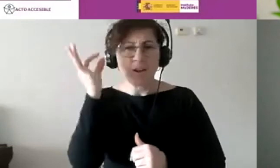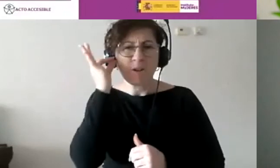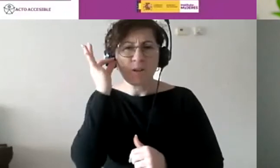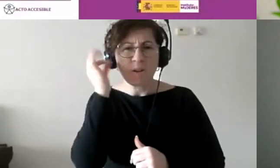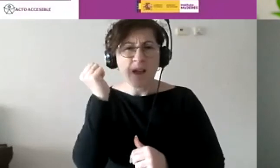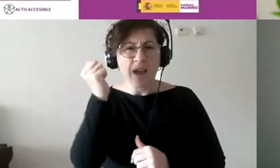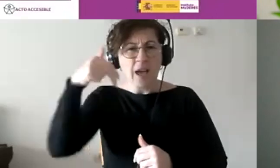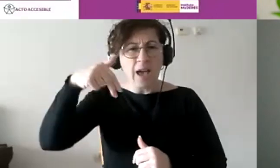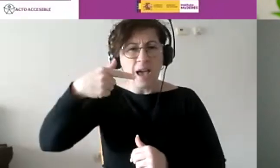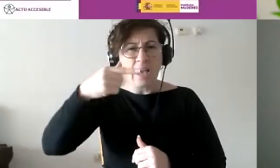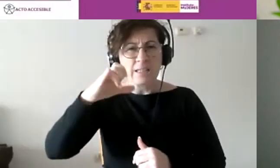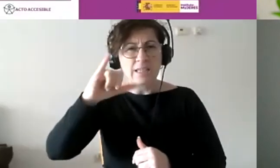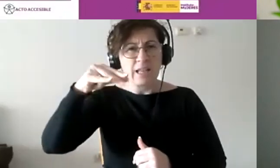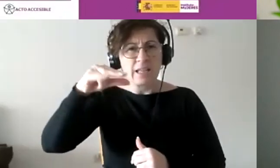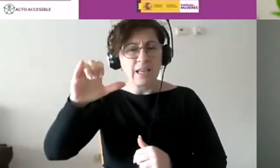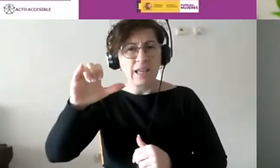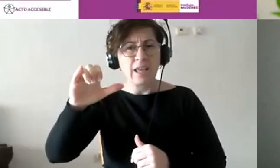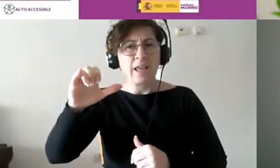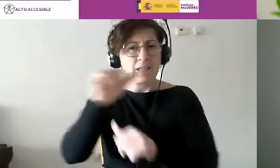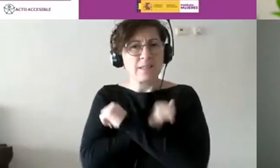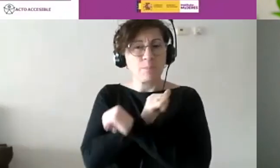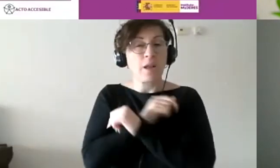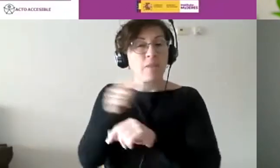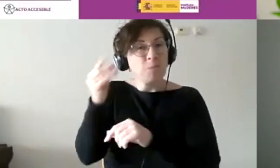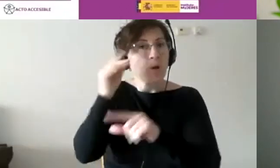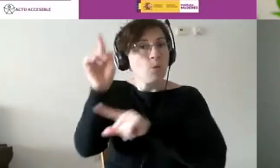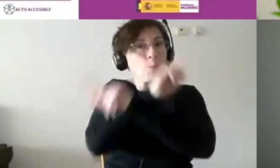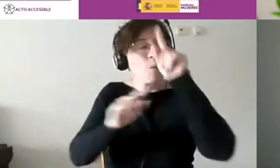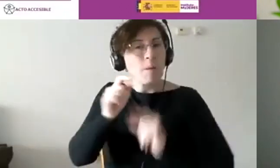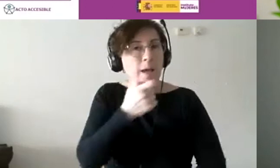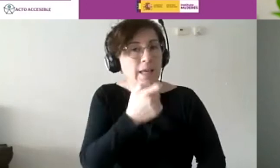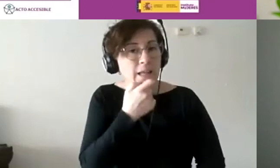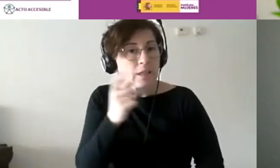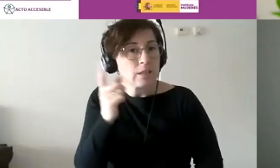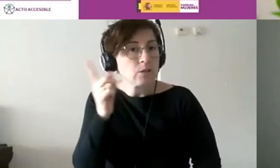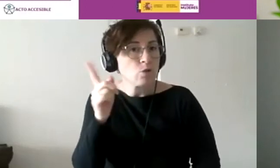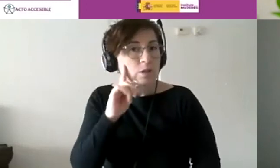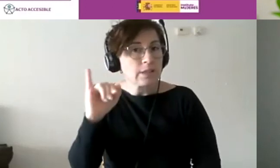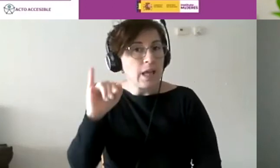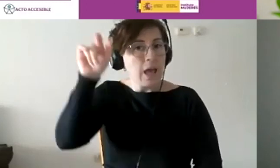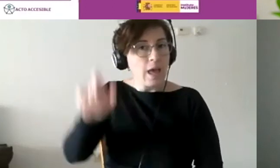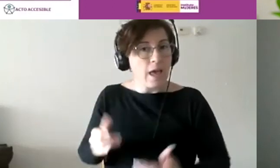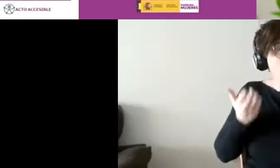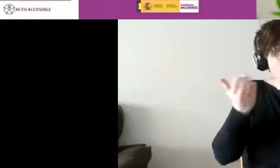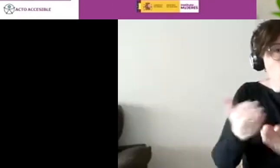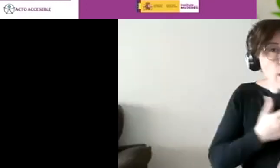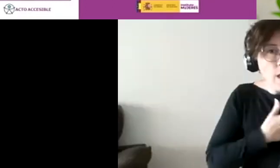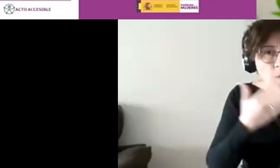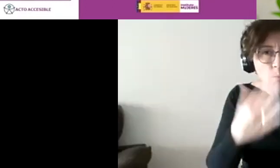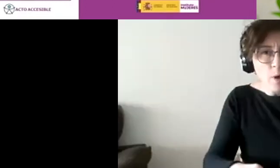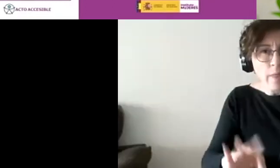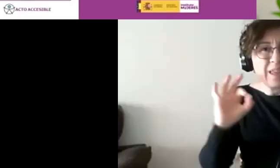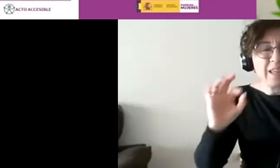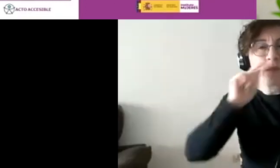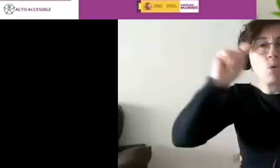if she has someone for supporting her from Ukraine to English. If not,